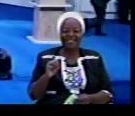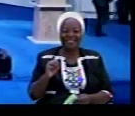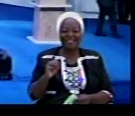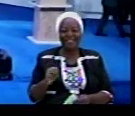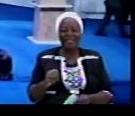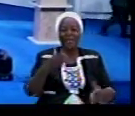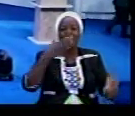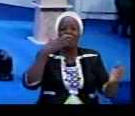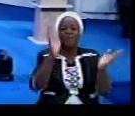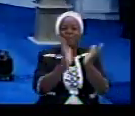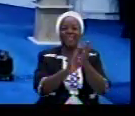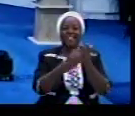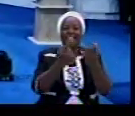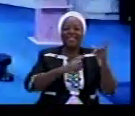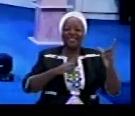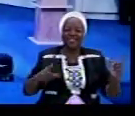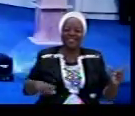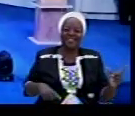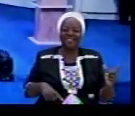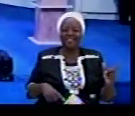Praise the Lord.